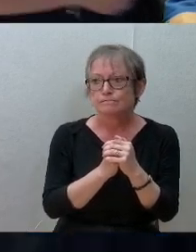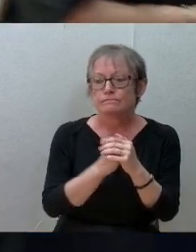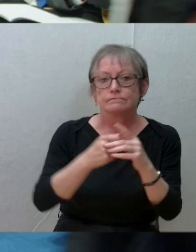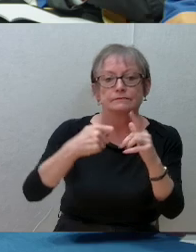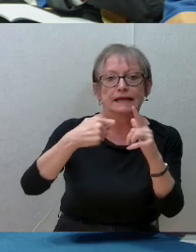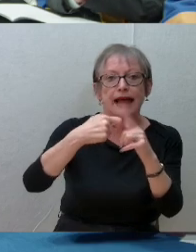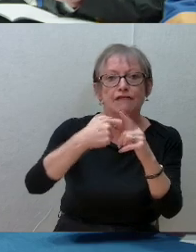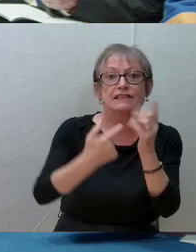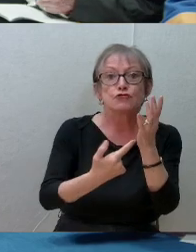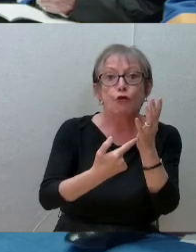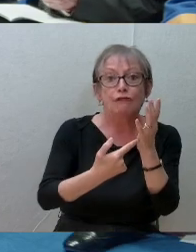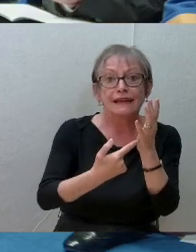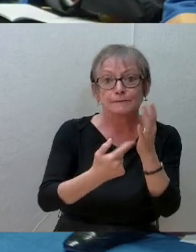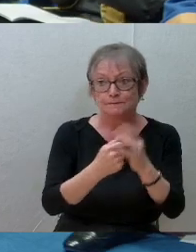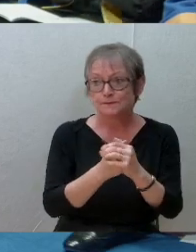Karis Torrey.